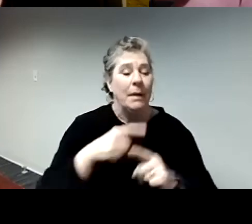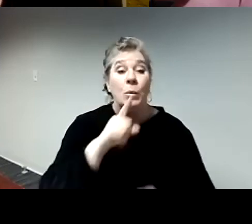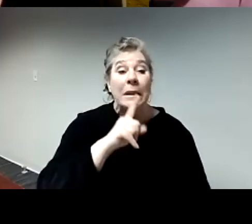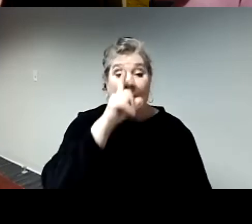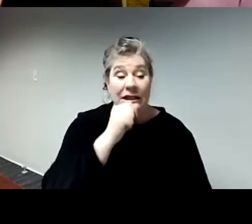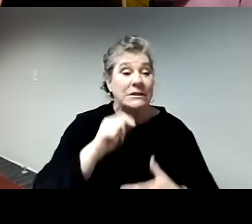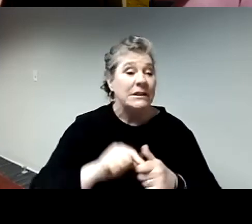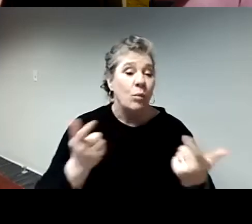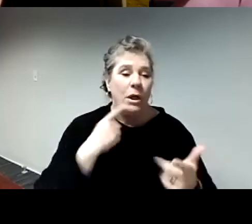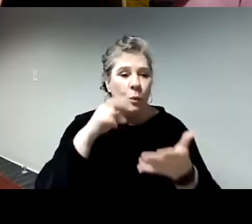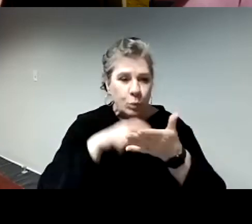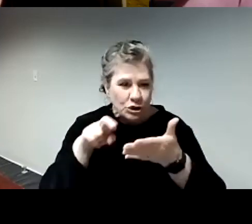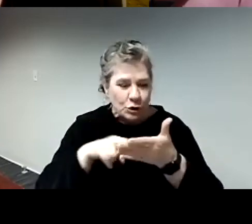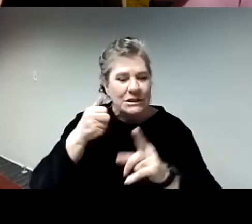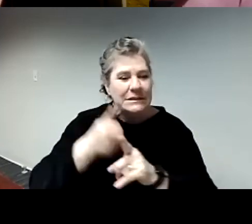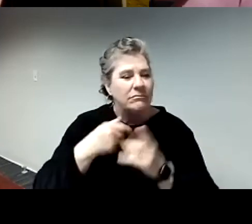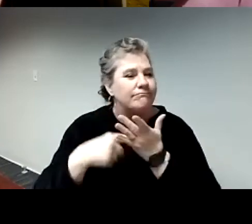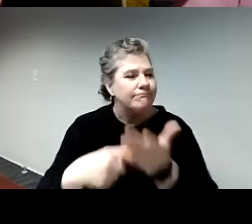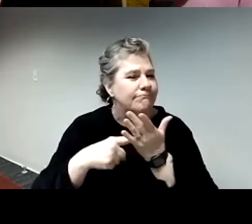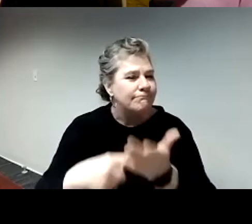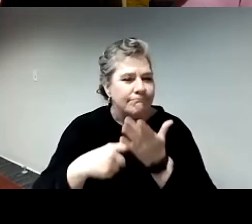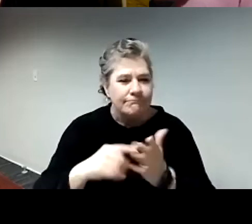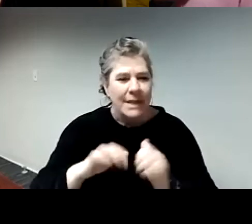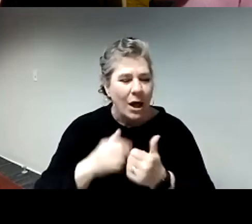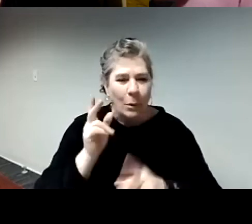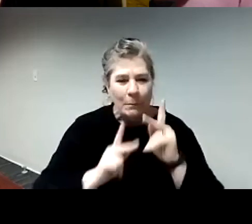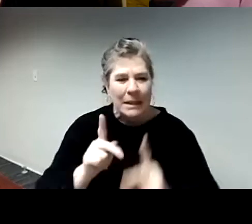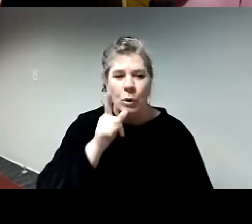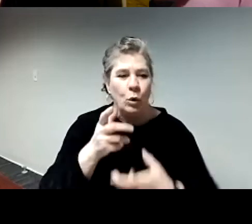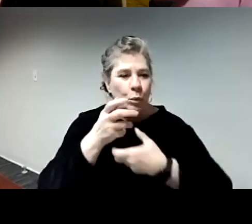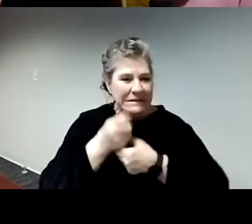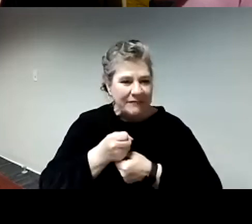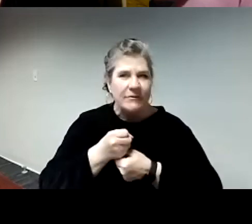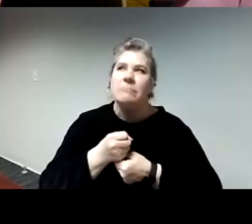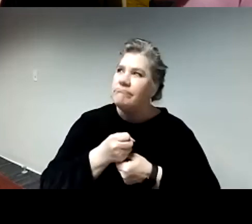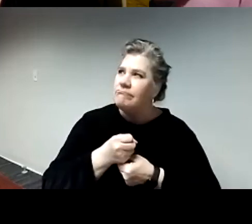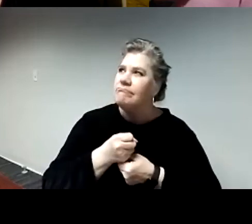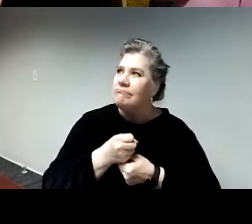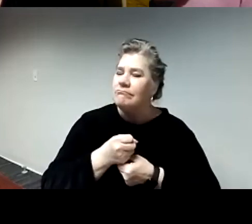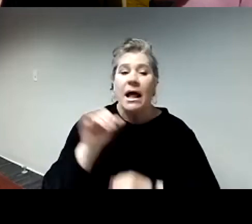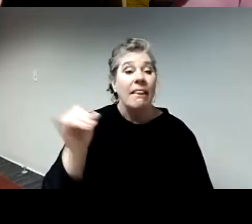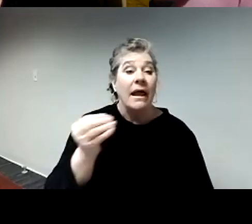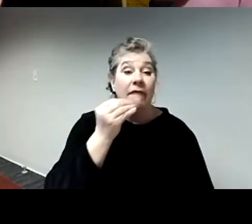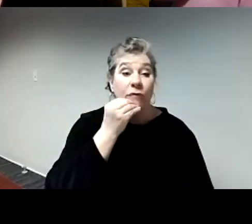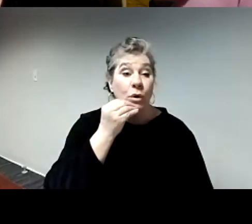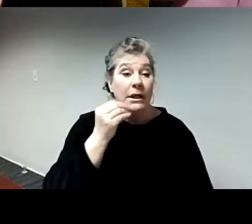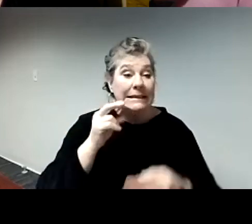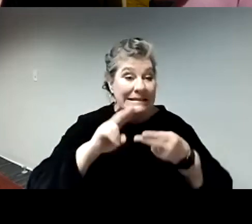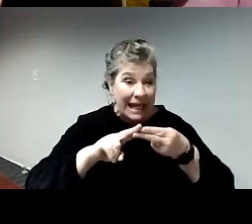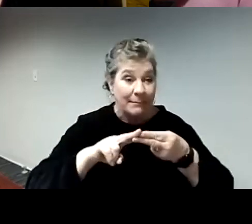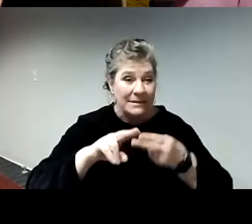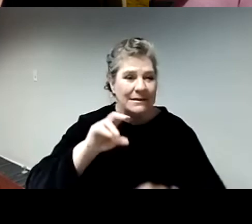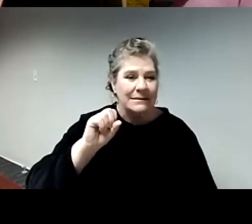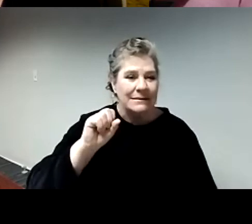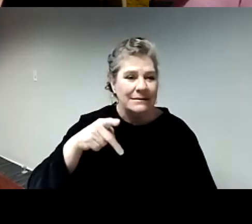interested in research that discusses how people who receive like food stamps,